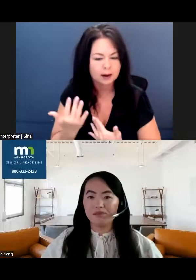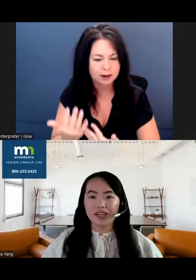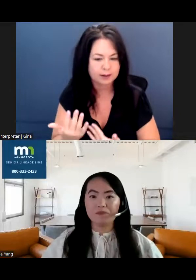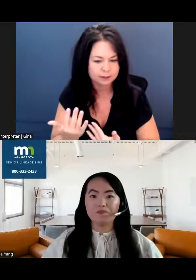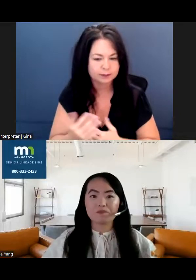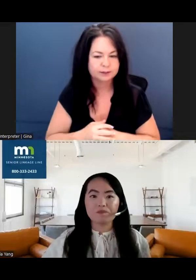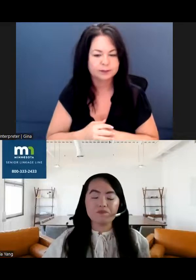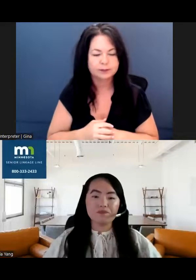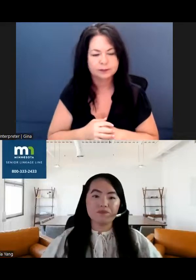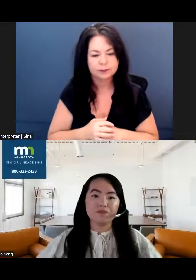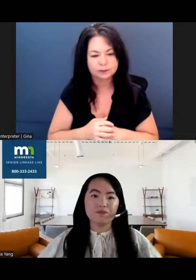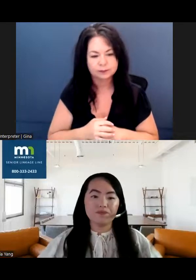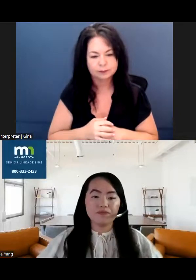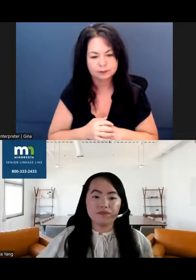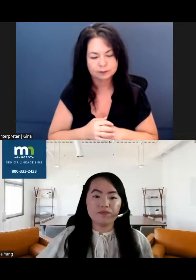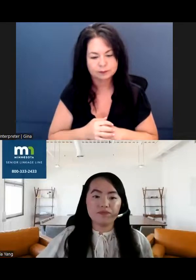1 p.m. time.